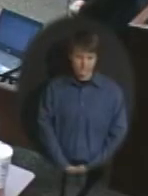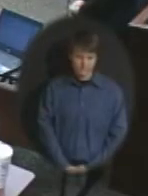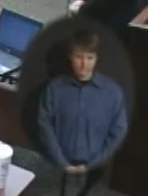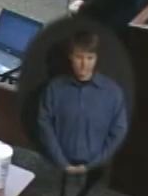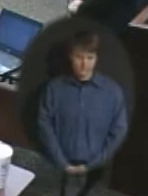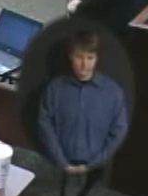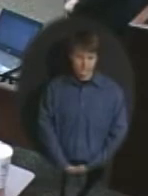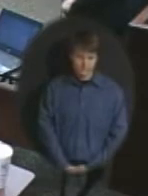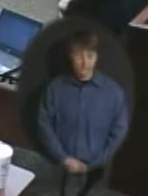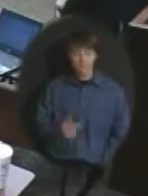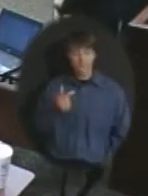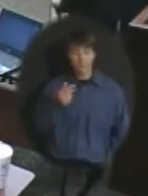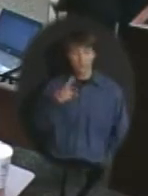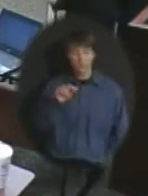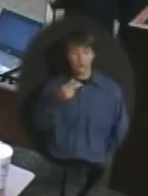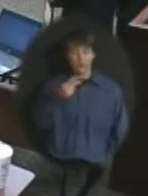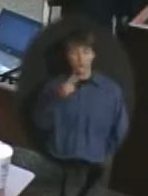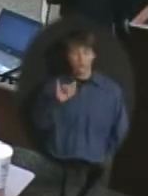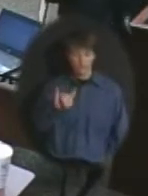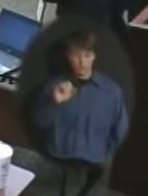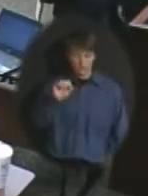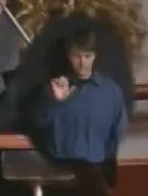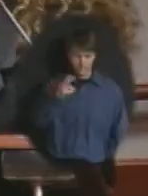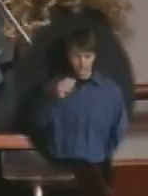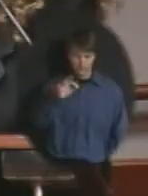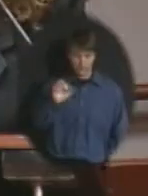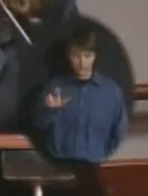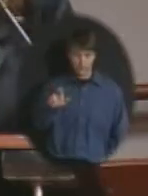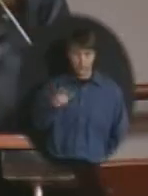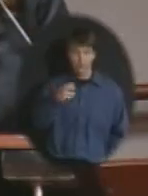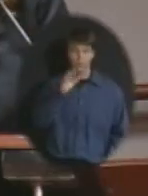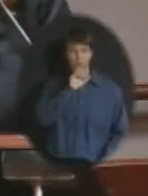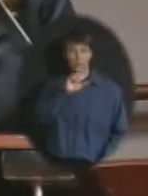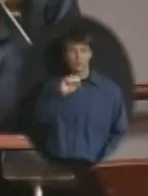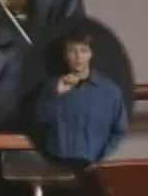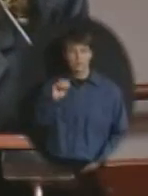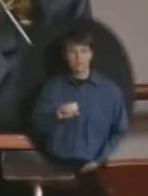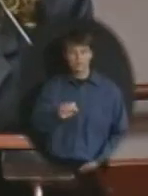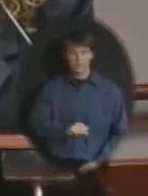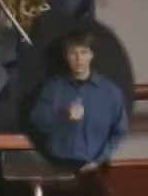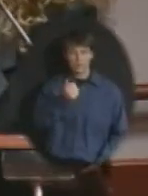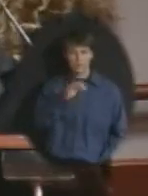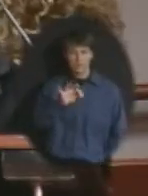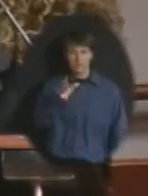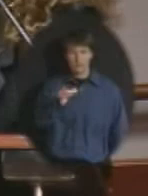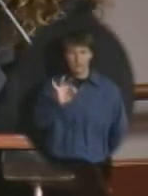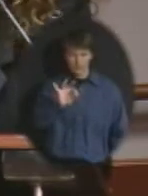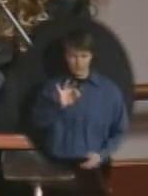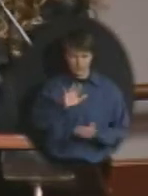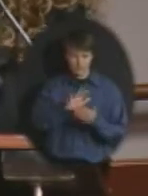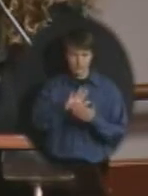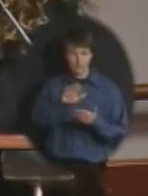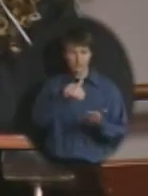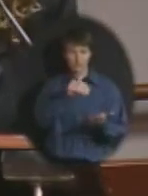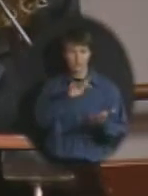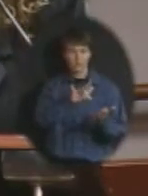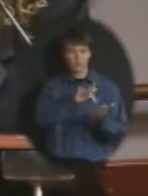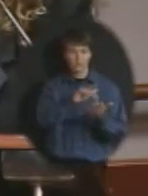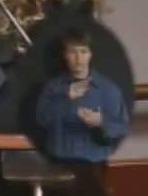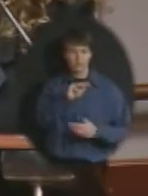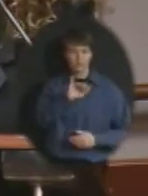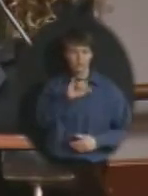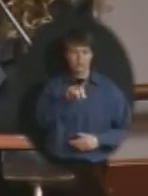Next, we recognize Gregory Sheffer, an Olathe South 1989 graduate. Greg graduated from Mid-America Nazarene College